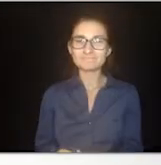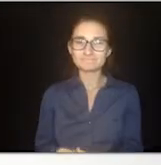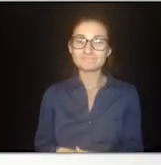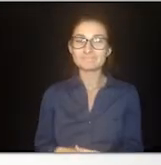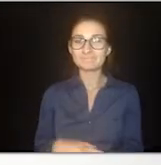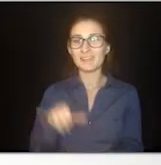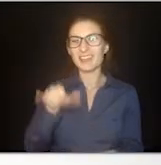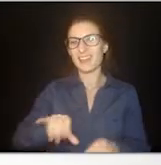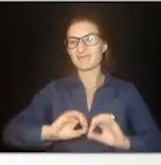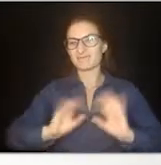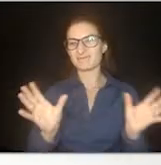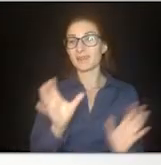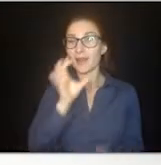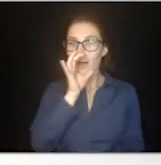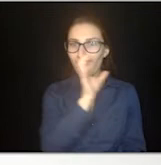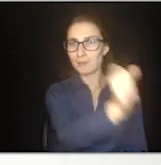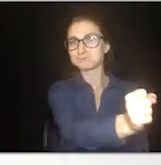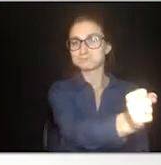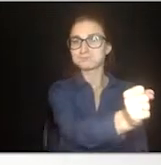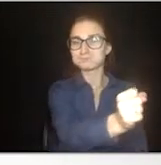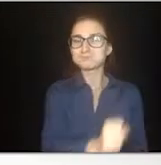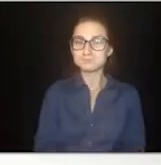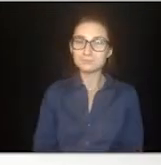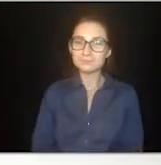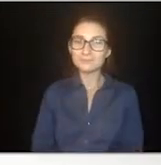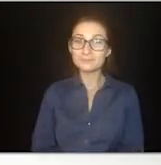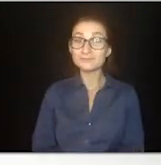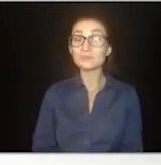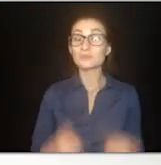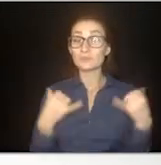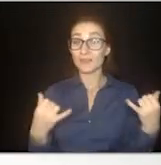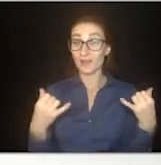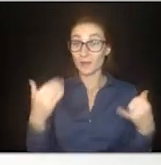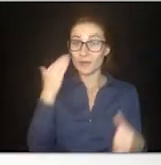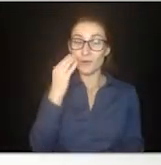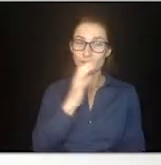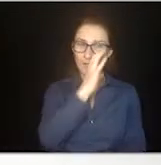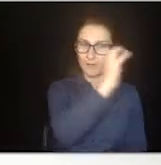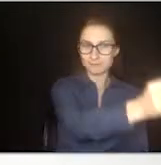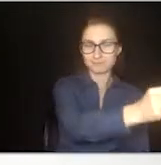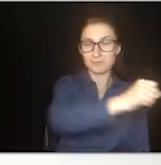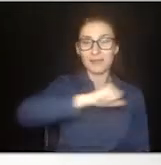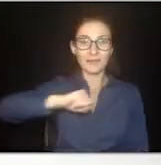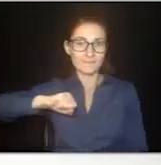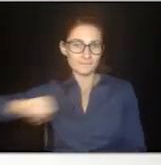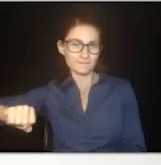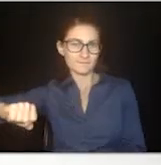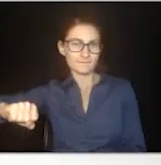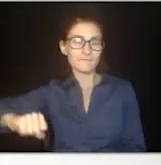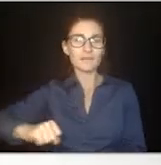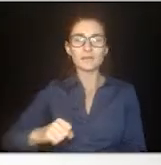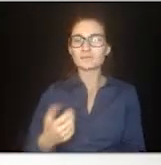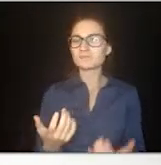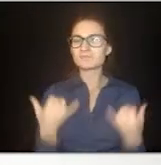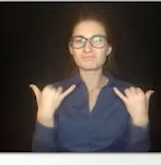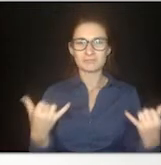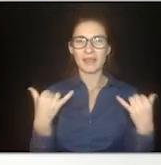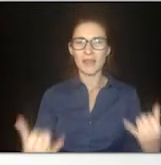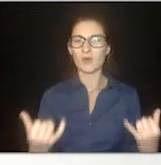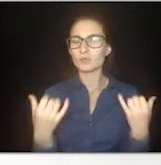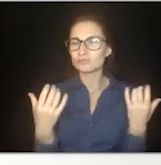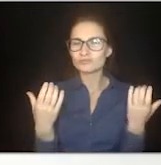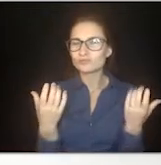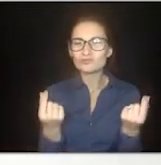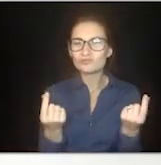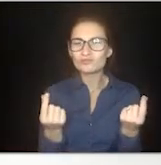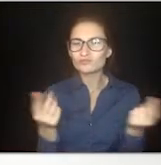was definitely an appetite for him. So now that we know some appetites, we know some aversions, what do we do